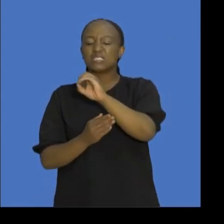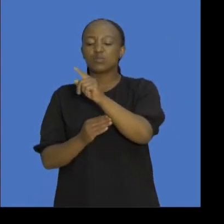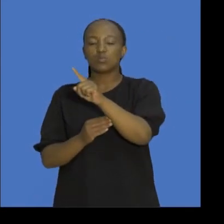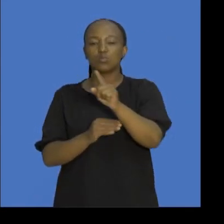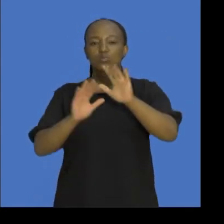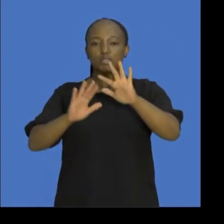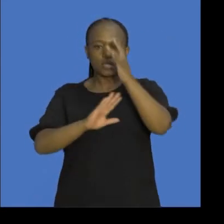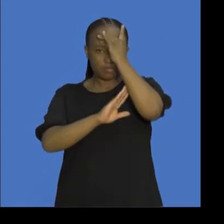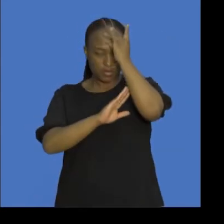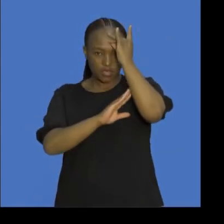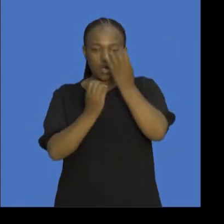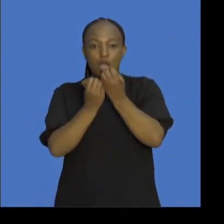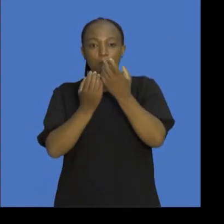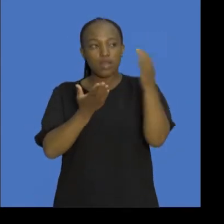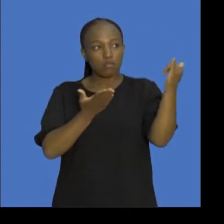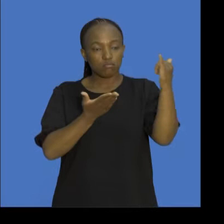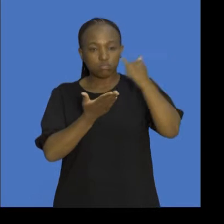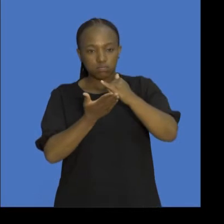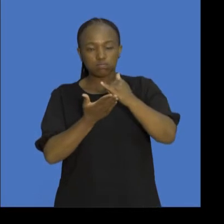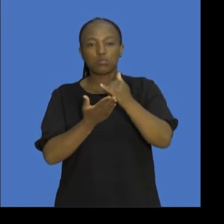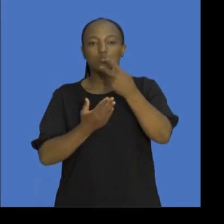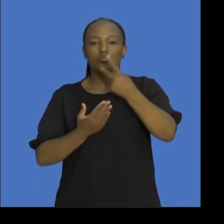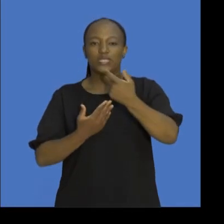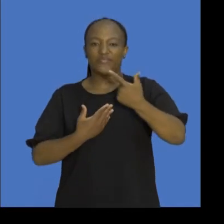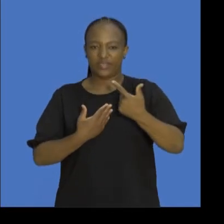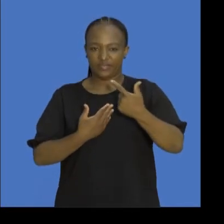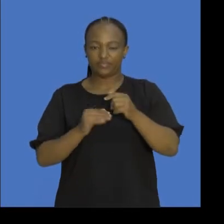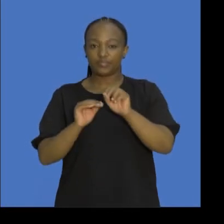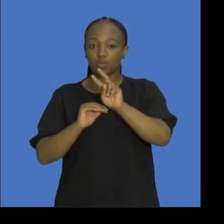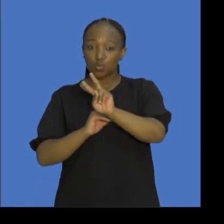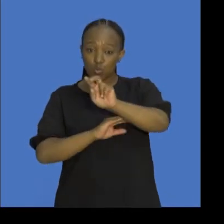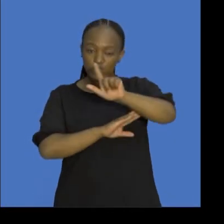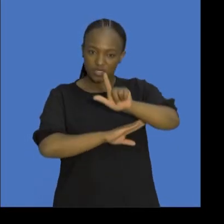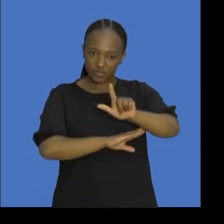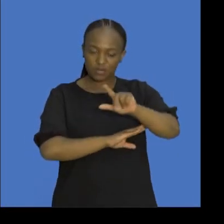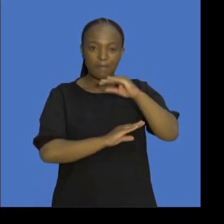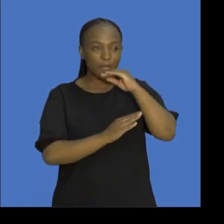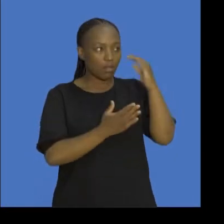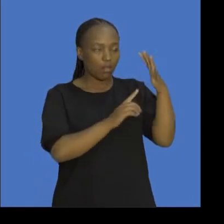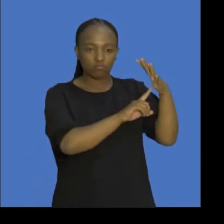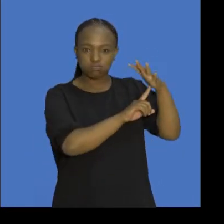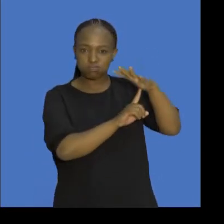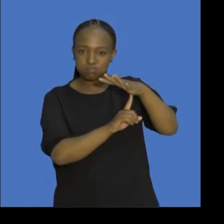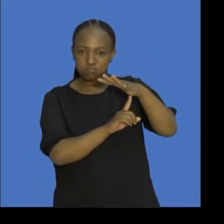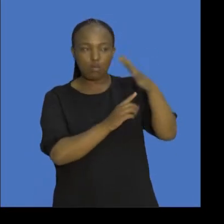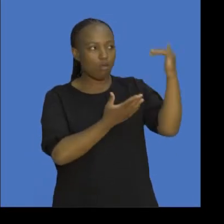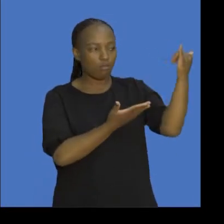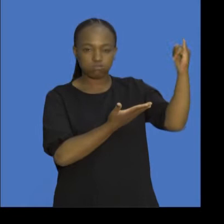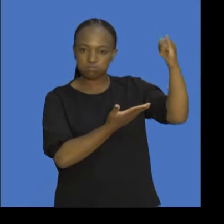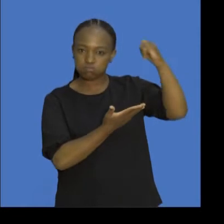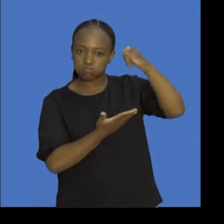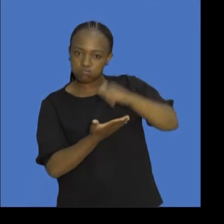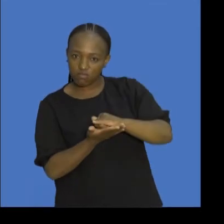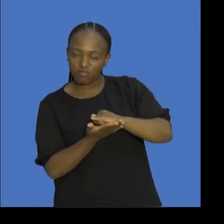there were 27 of them. So 27 aircraft arrived